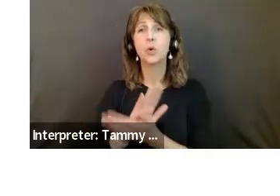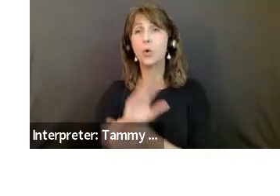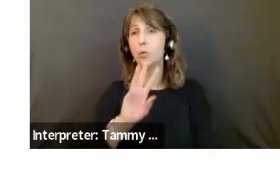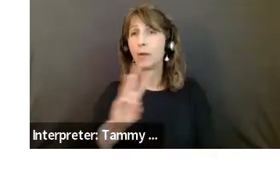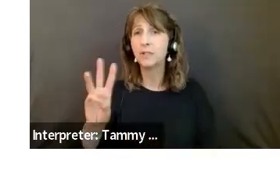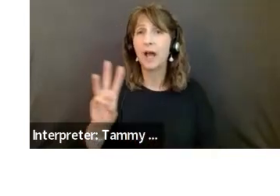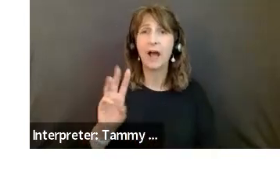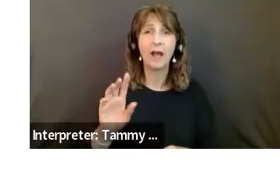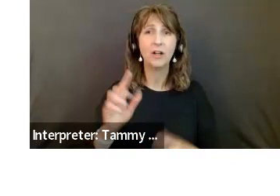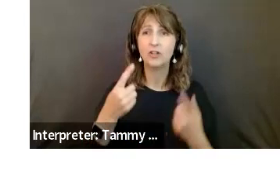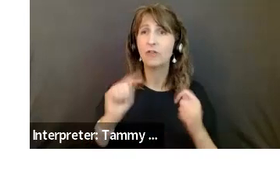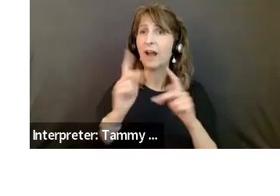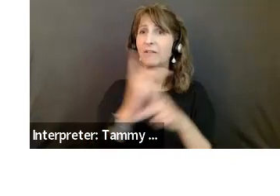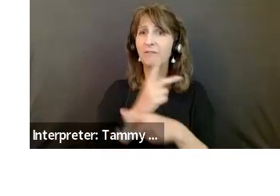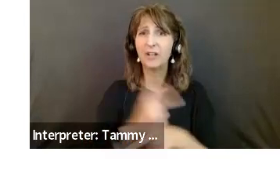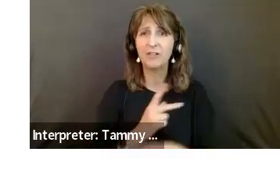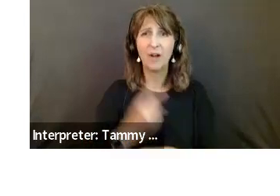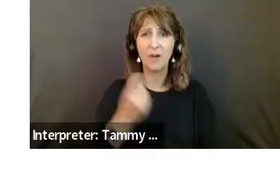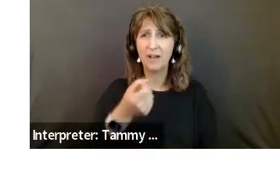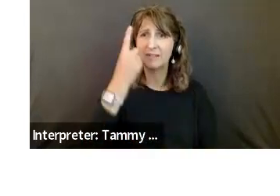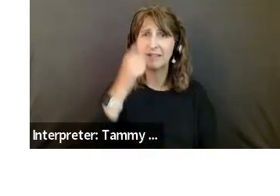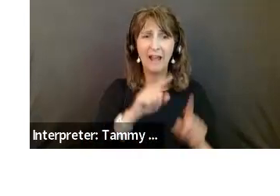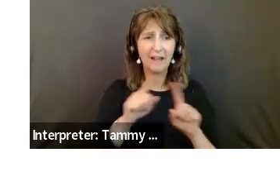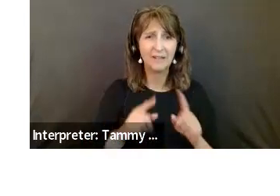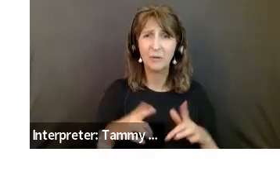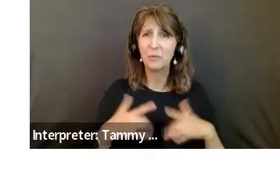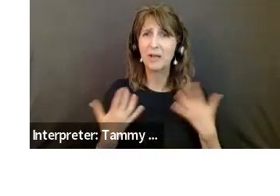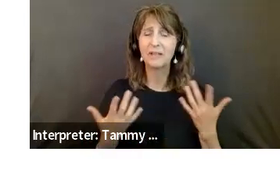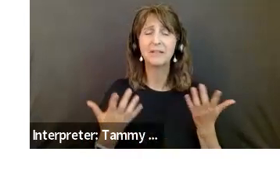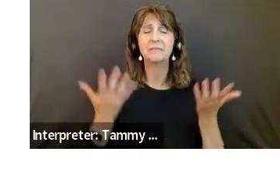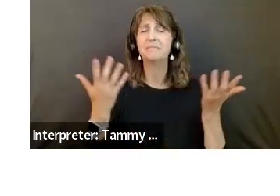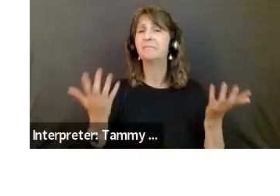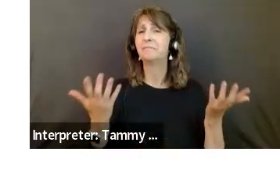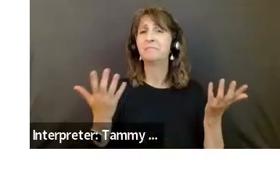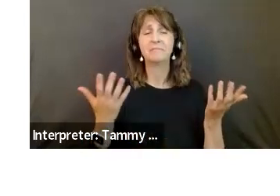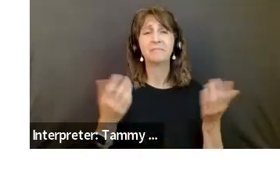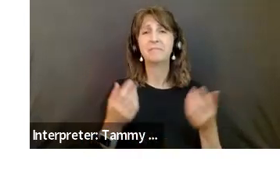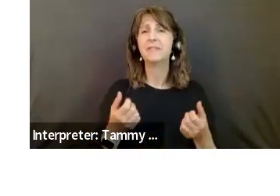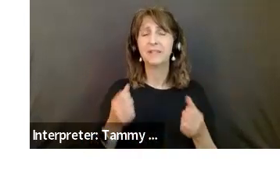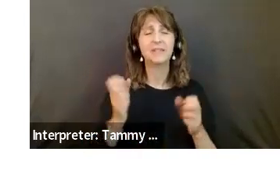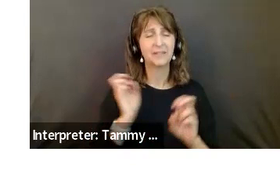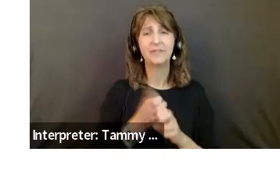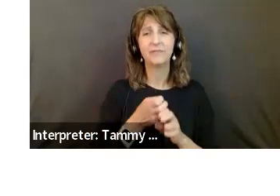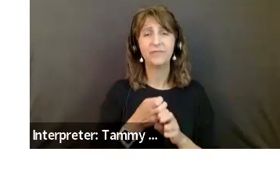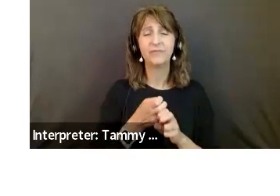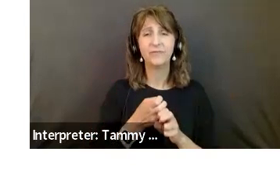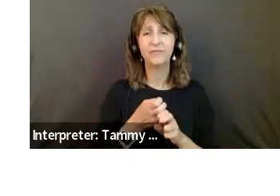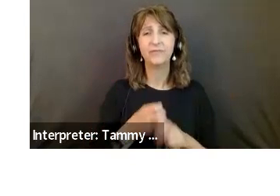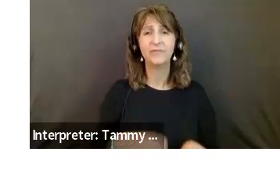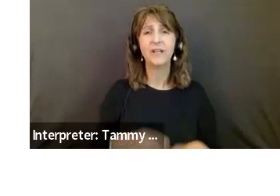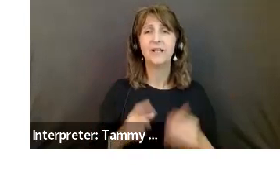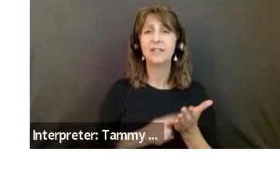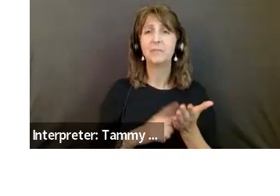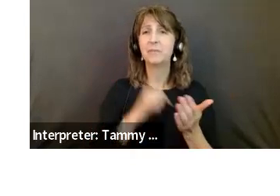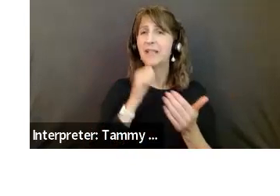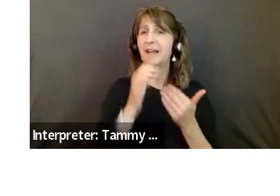harder to understand it and really follow the advice if it's not really easy to read.